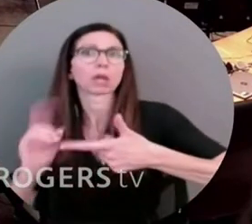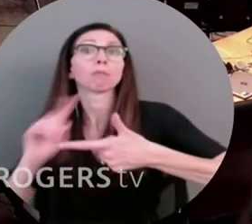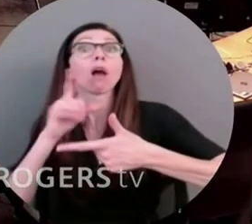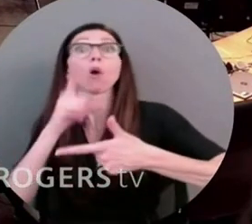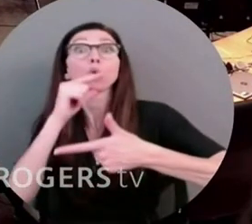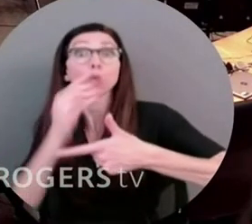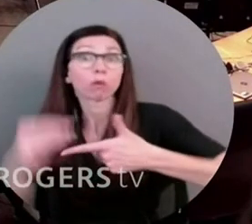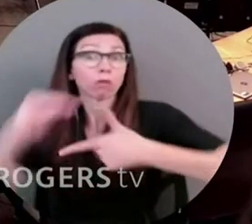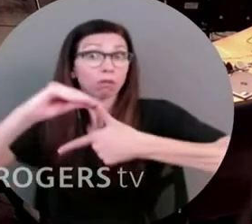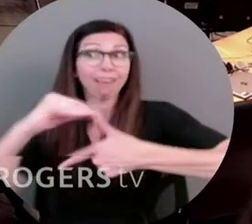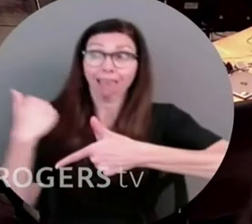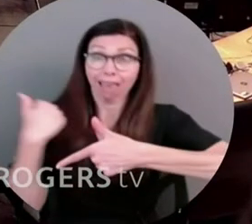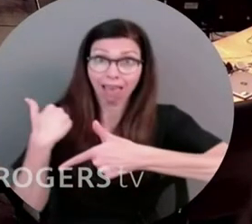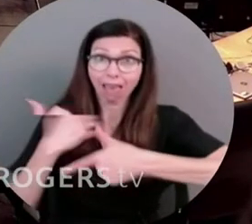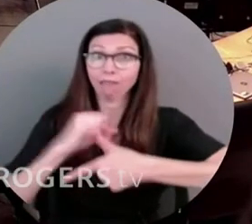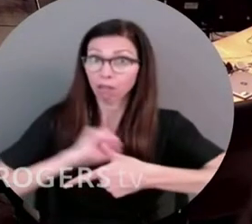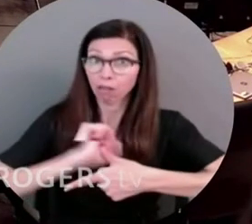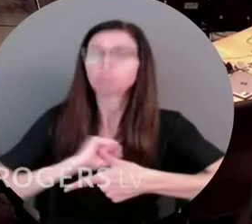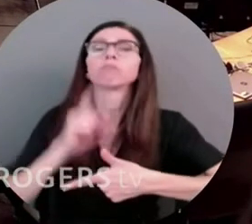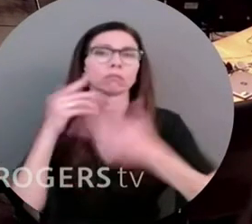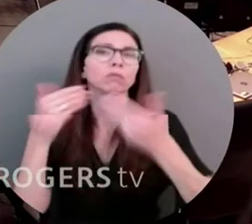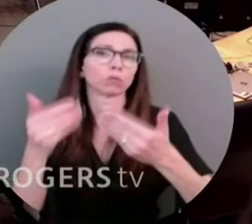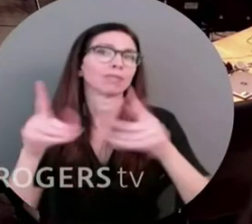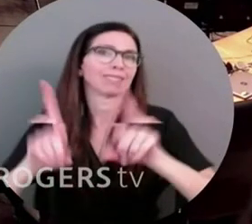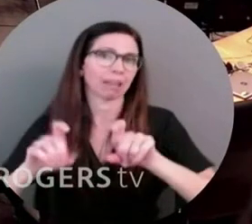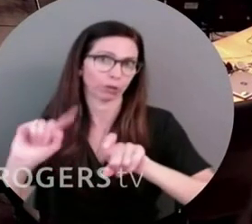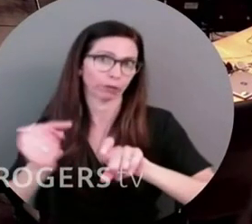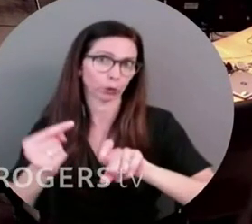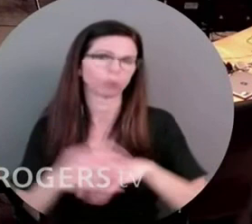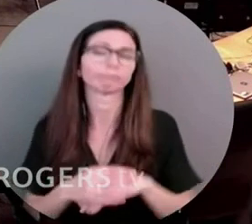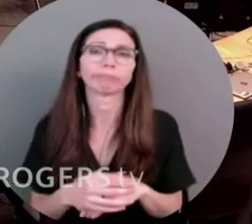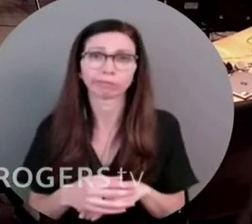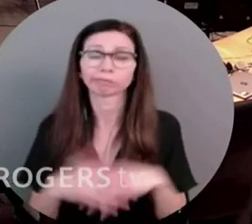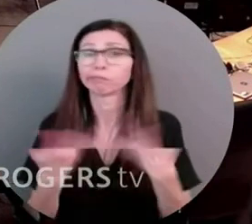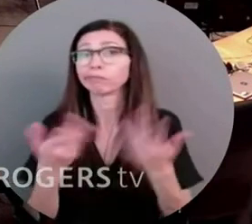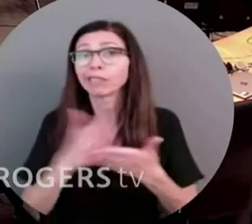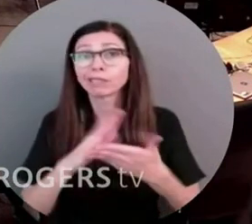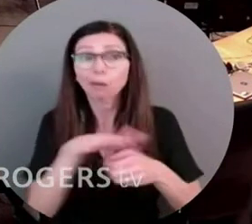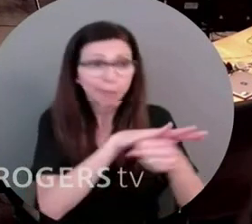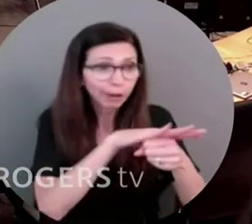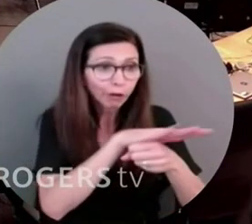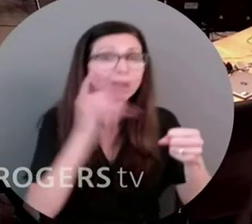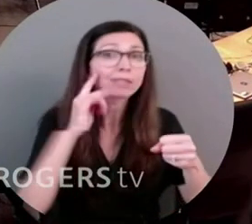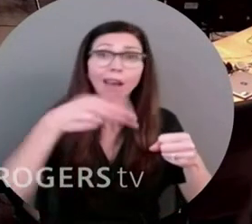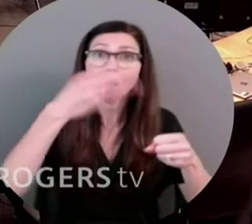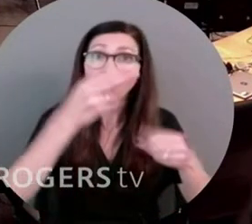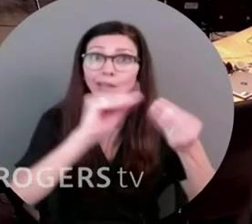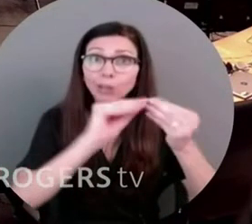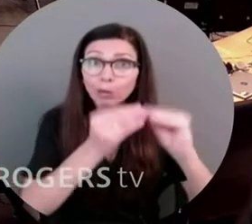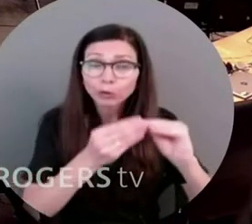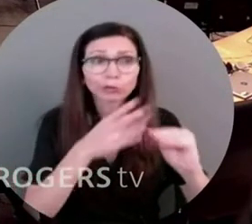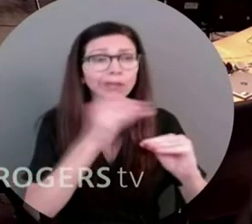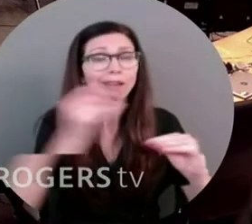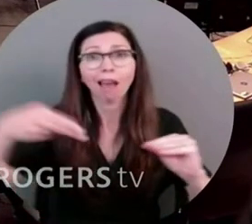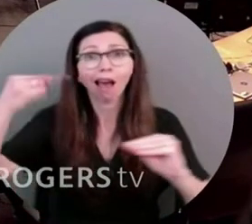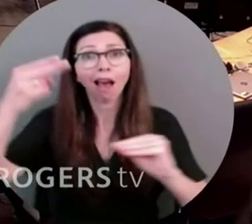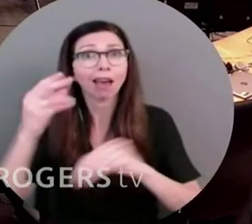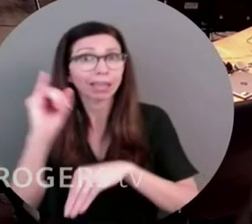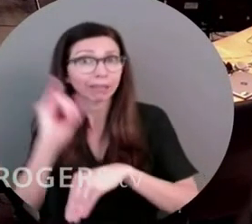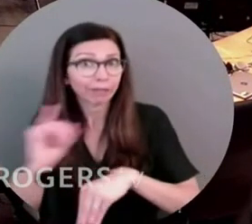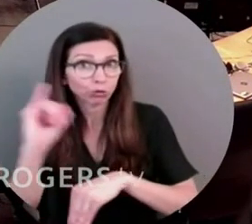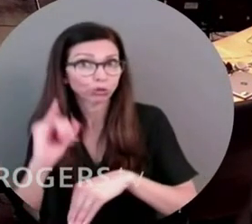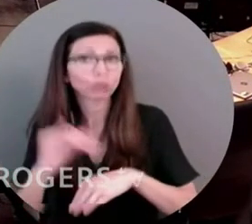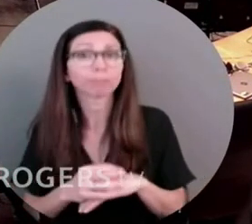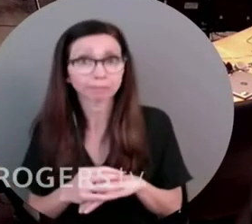potentially more about whether there are neighborhoods where rates are higher, the rates of infection. The way